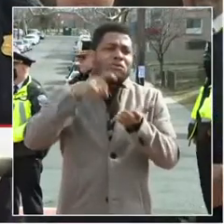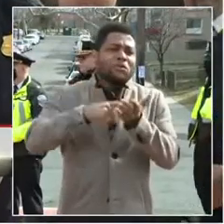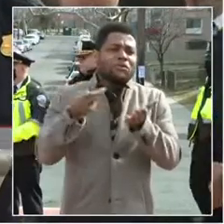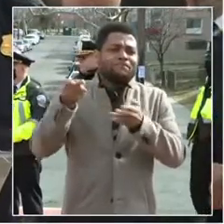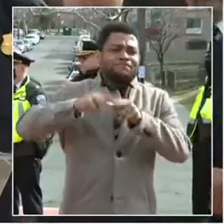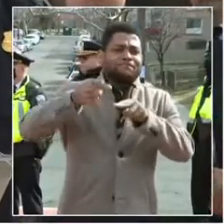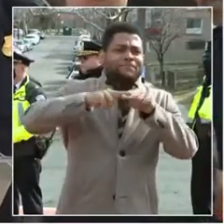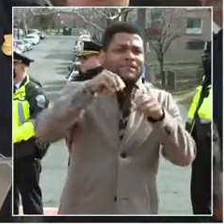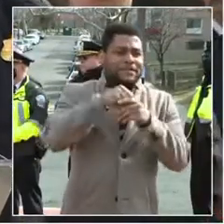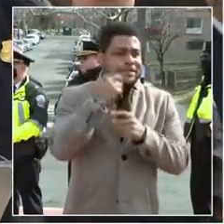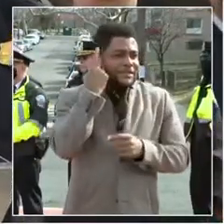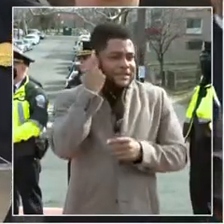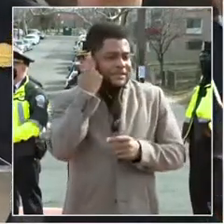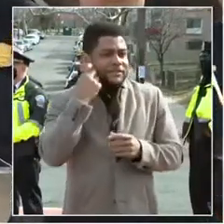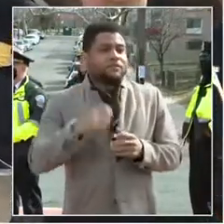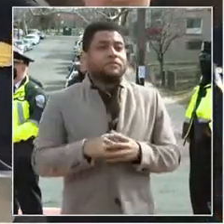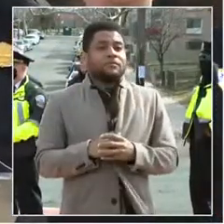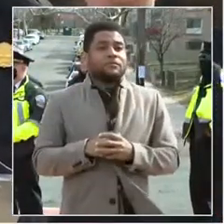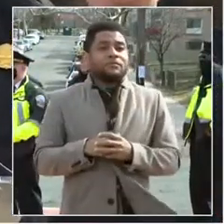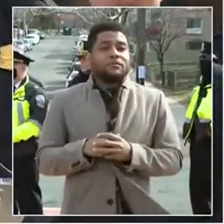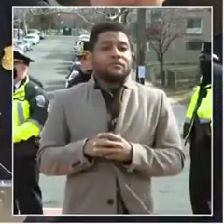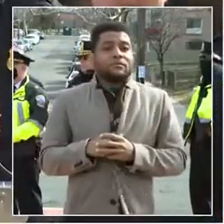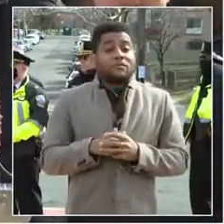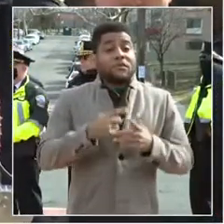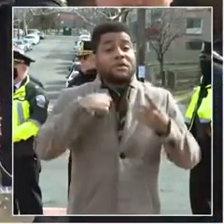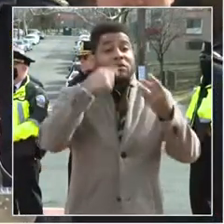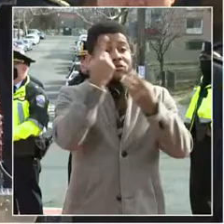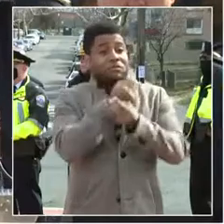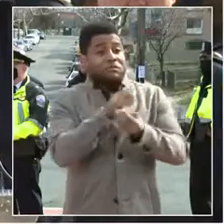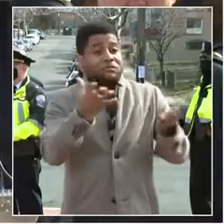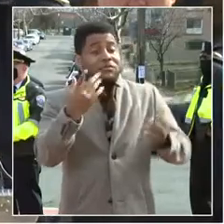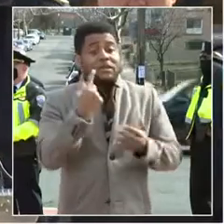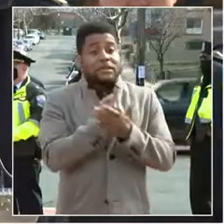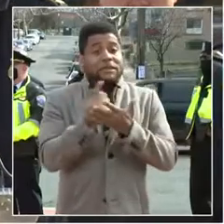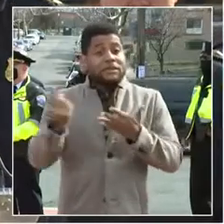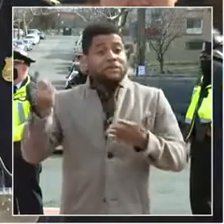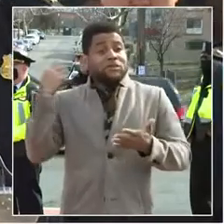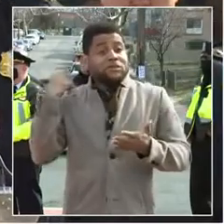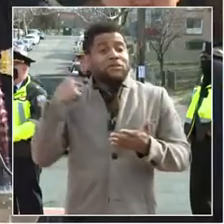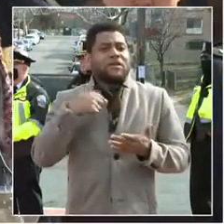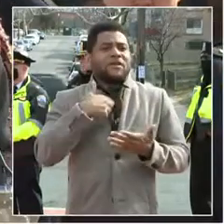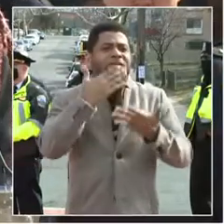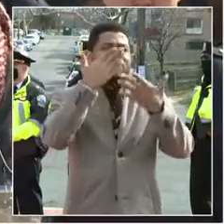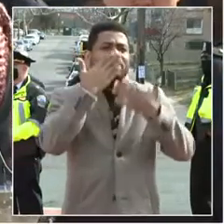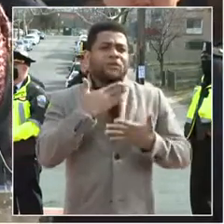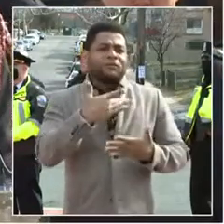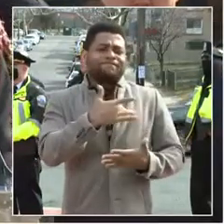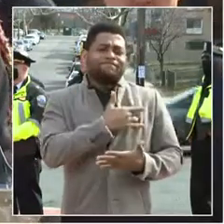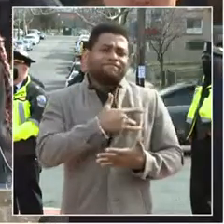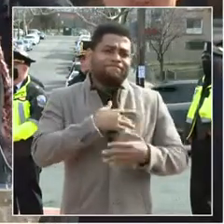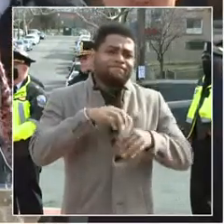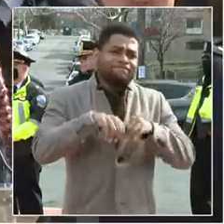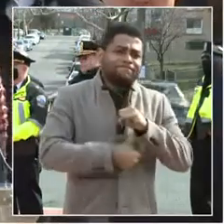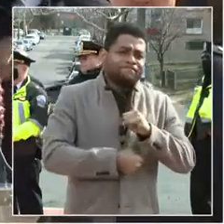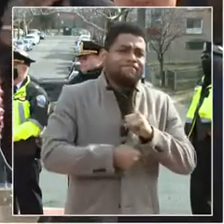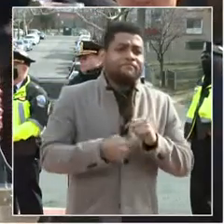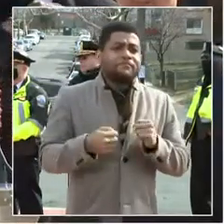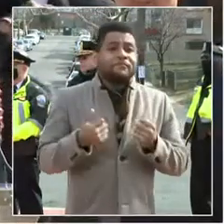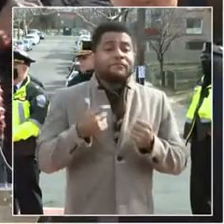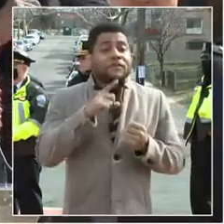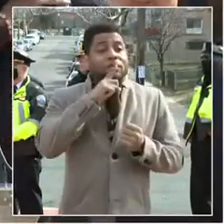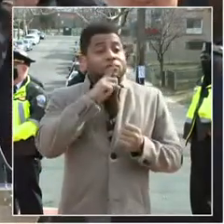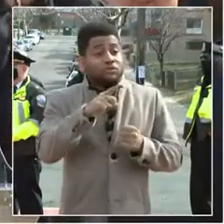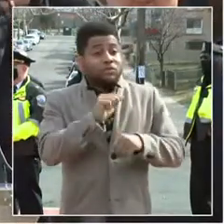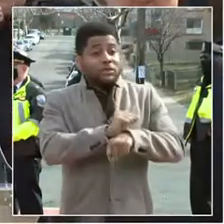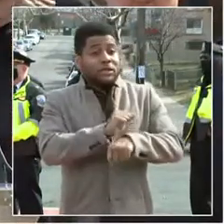doing. Just over a week ago, very sadly, we had to reckon with about the worst act of